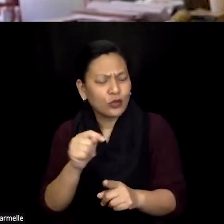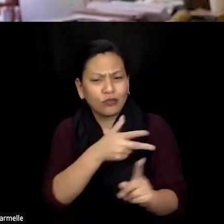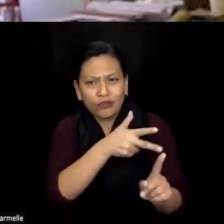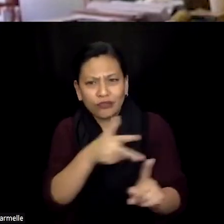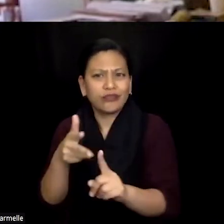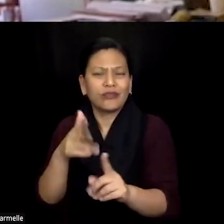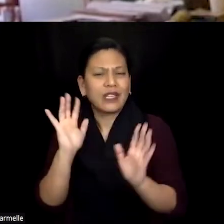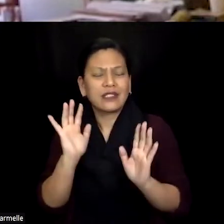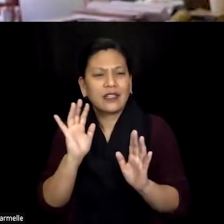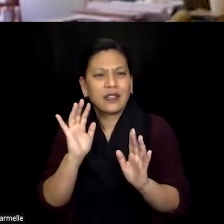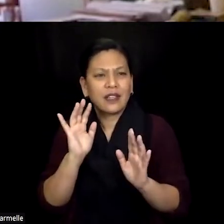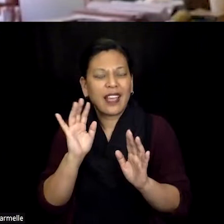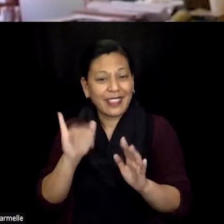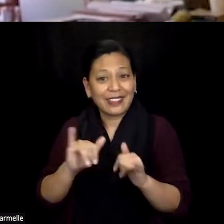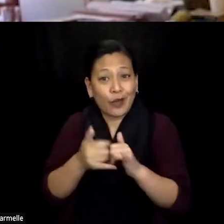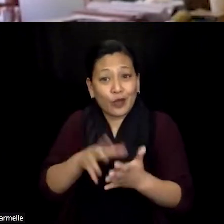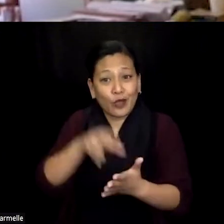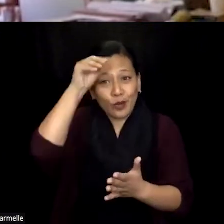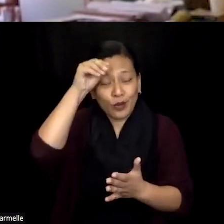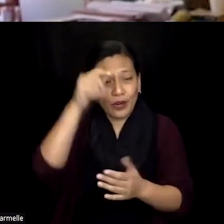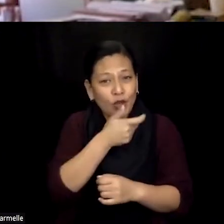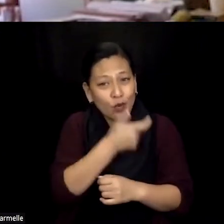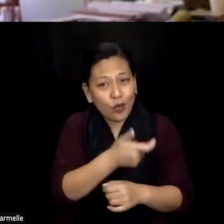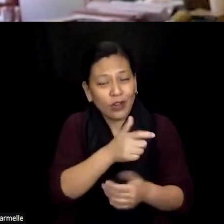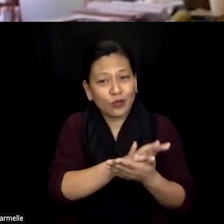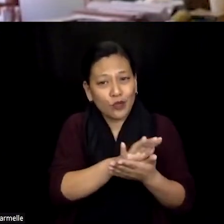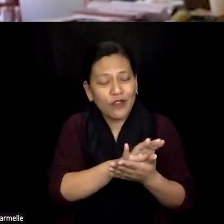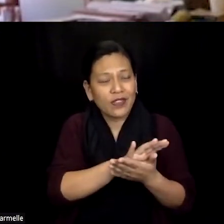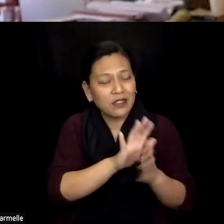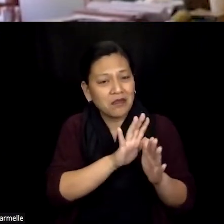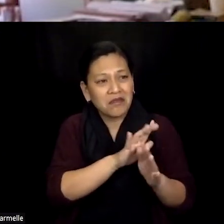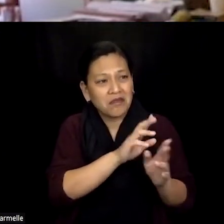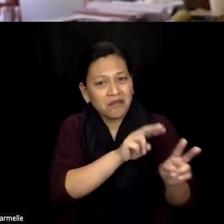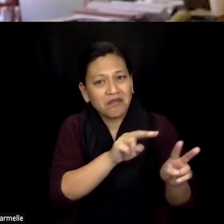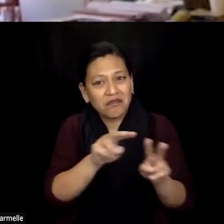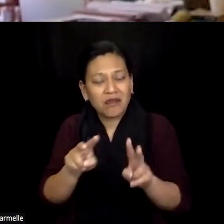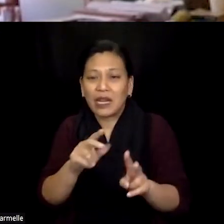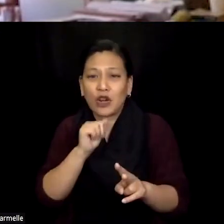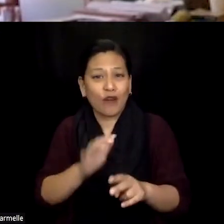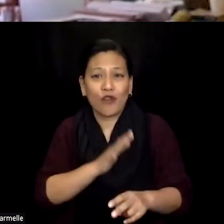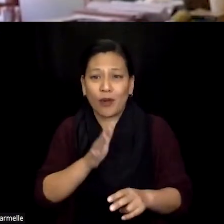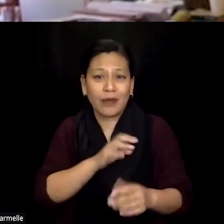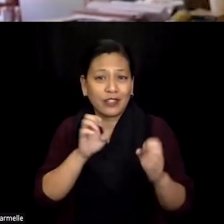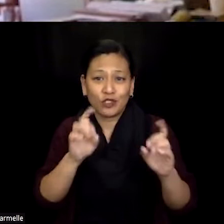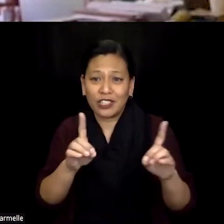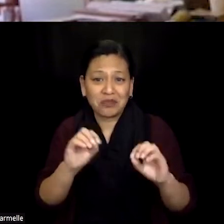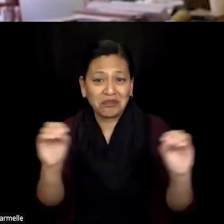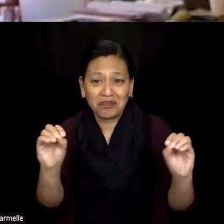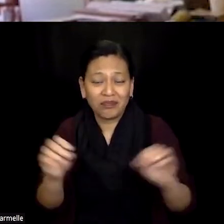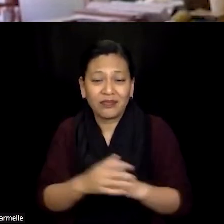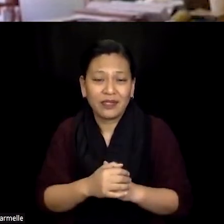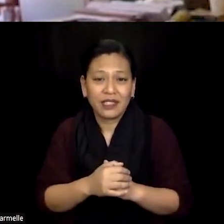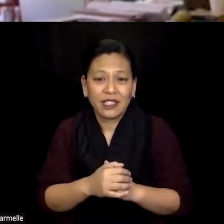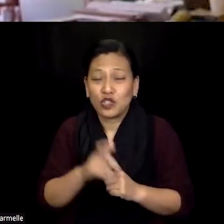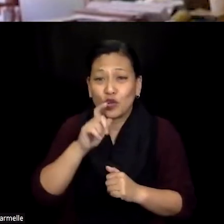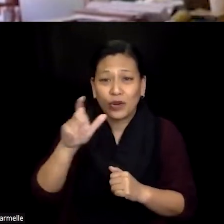And that became his film school education, was watching movies that played in Cannes and stuff. So no, I don't think that that's necessary at all. I mean, like,